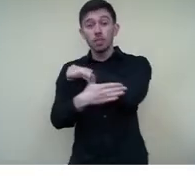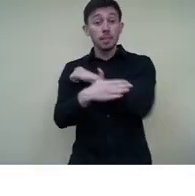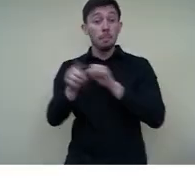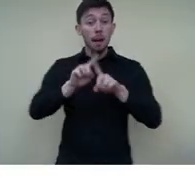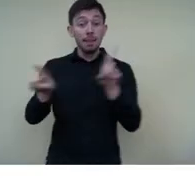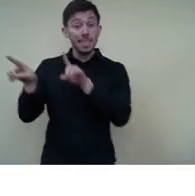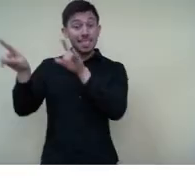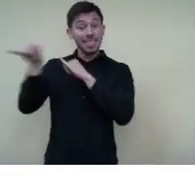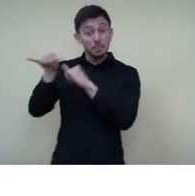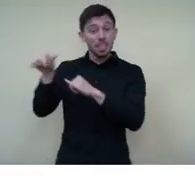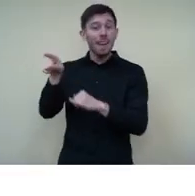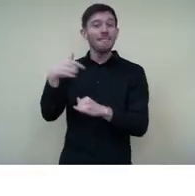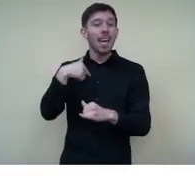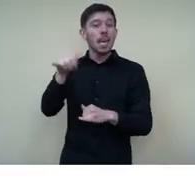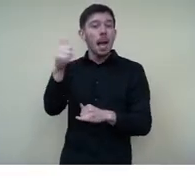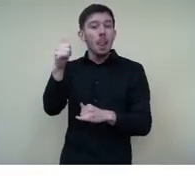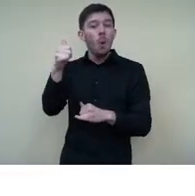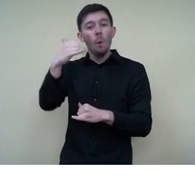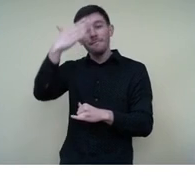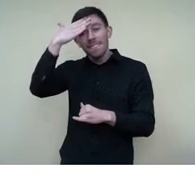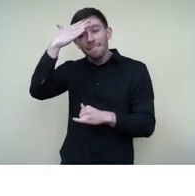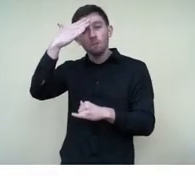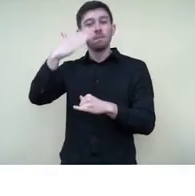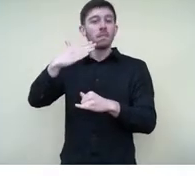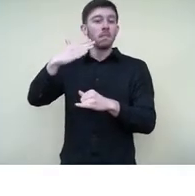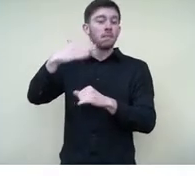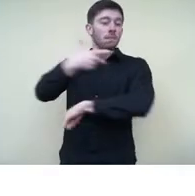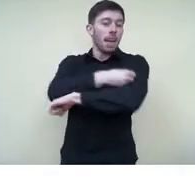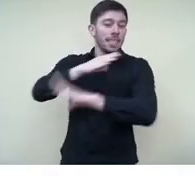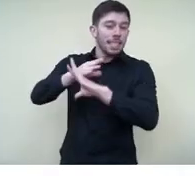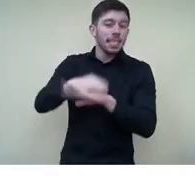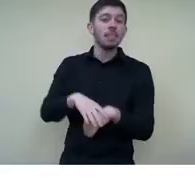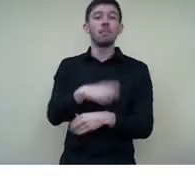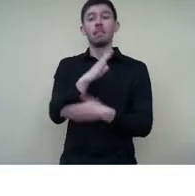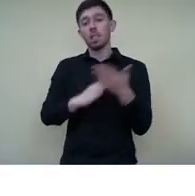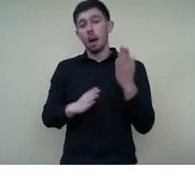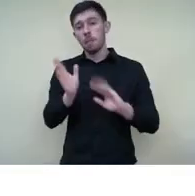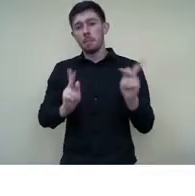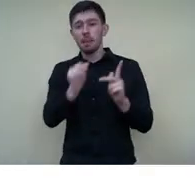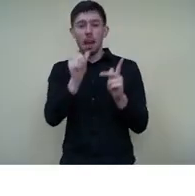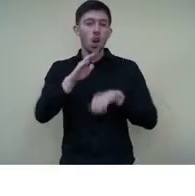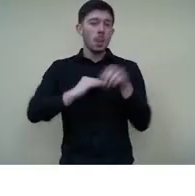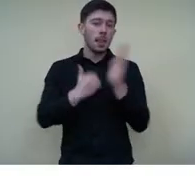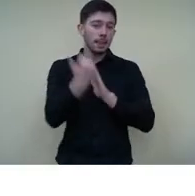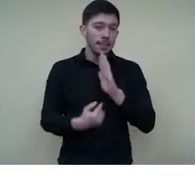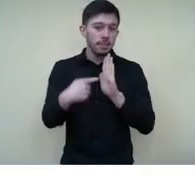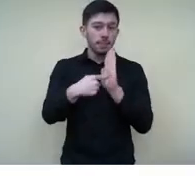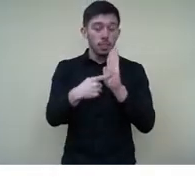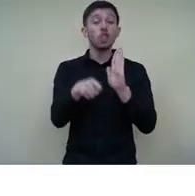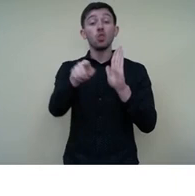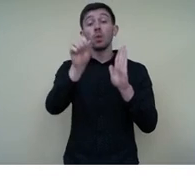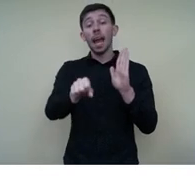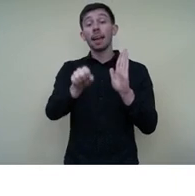you probably have yellow fever vaccine, and you have a couple other vaccines that might not be listed here as well. So as you can see at the bottom, and you can go